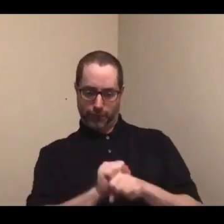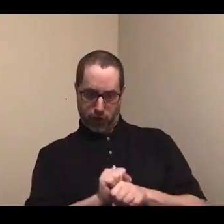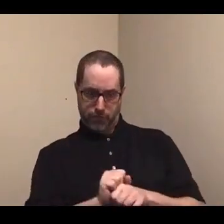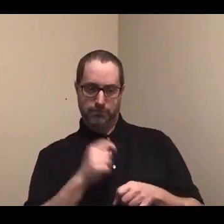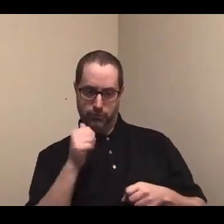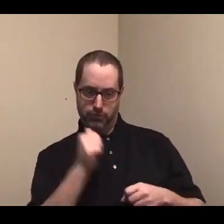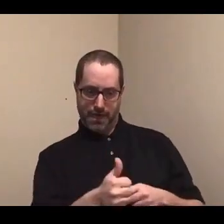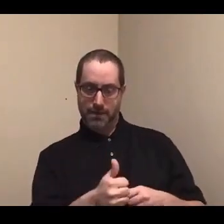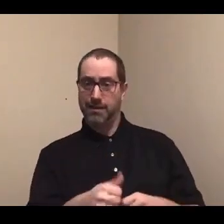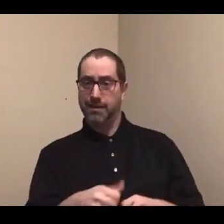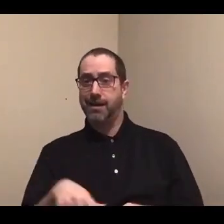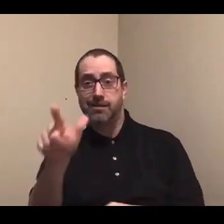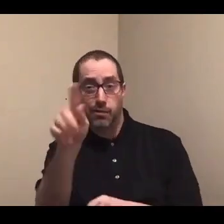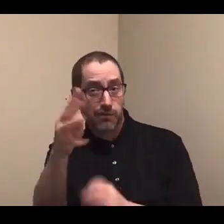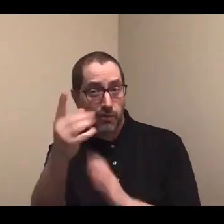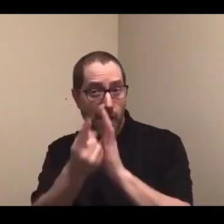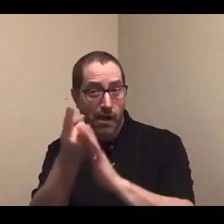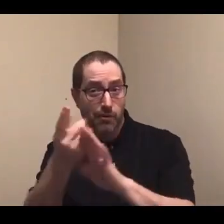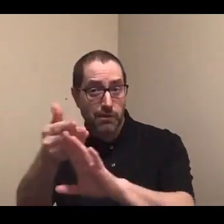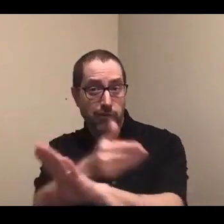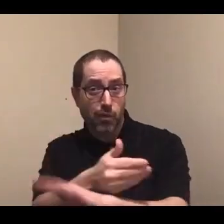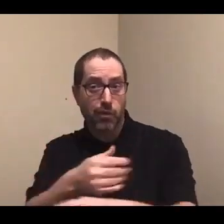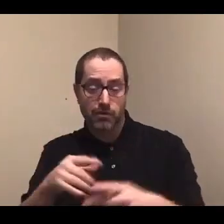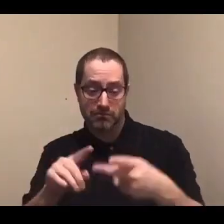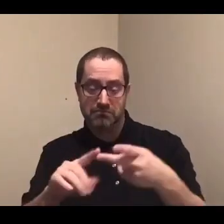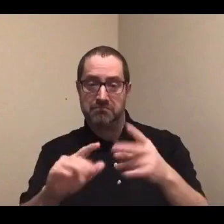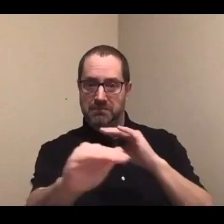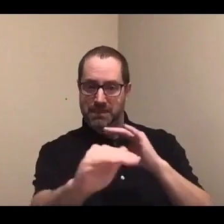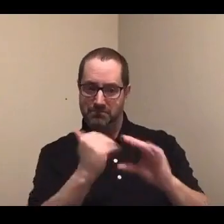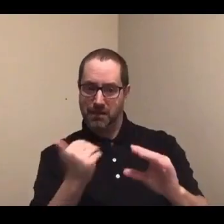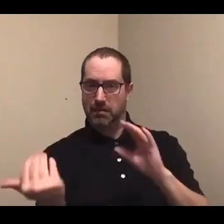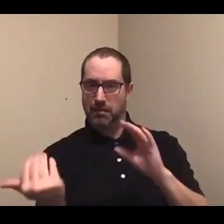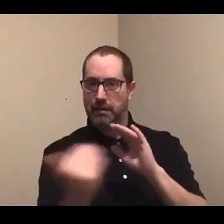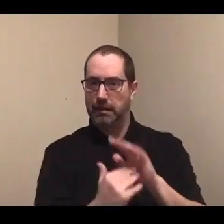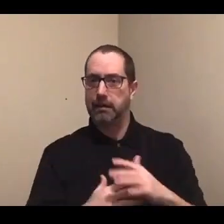send you a reminder 24 hours in advance of your appointment.